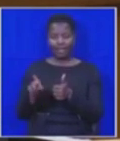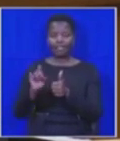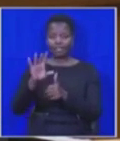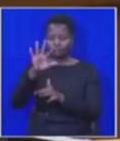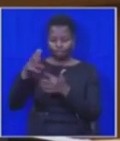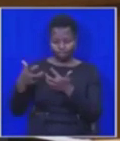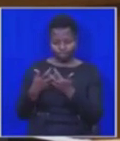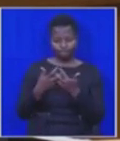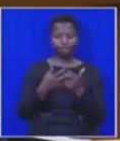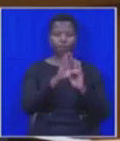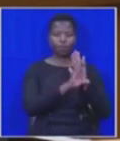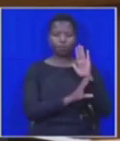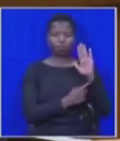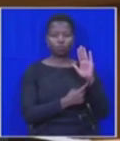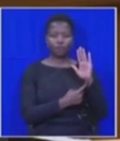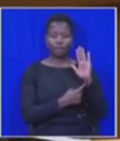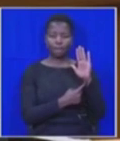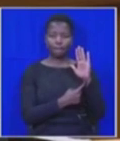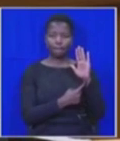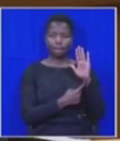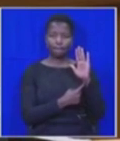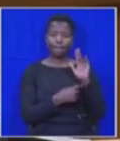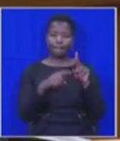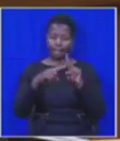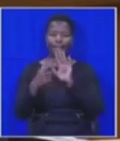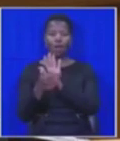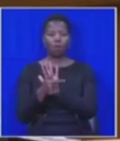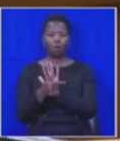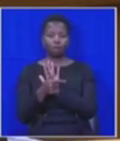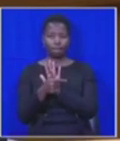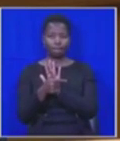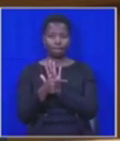framework of the Constitution and the law.